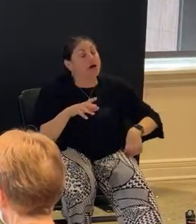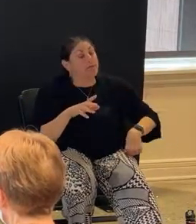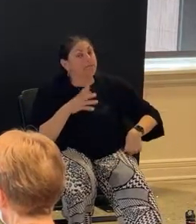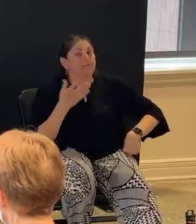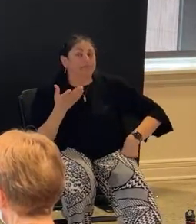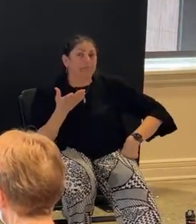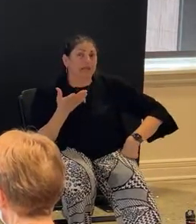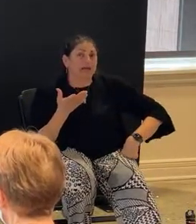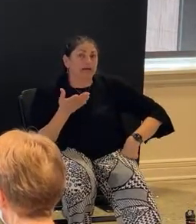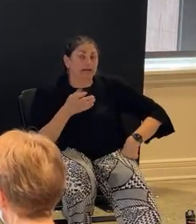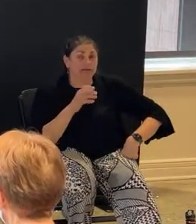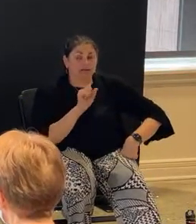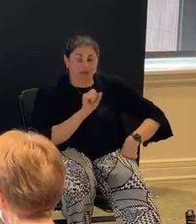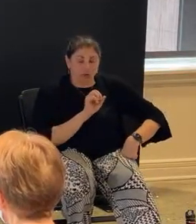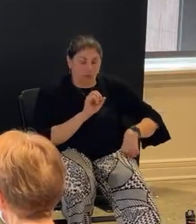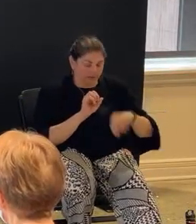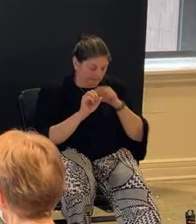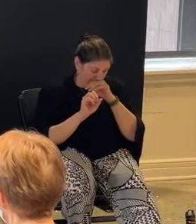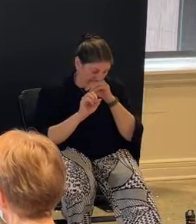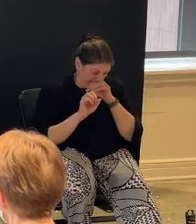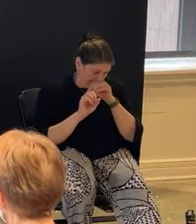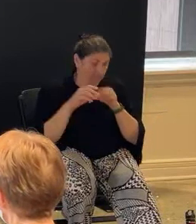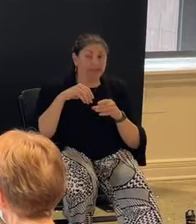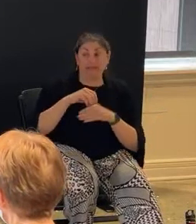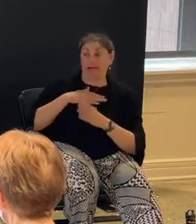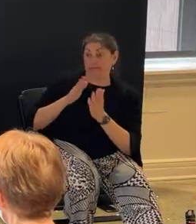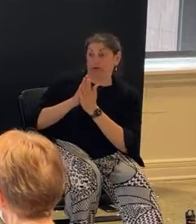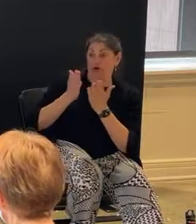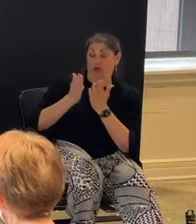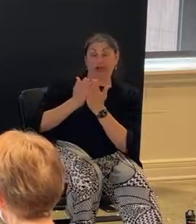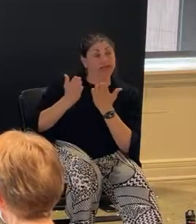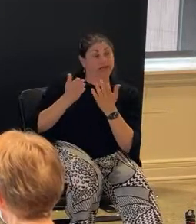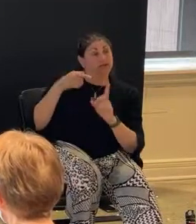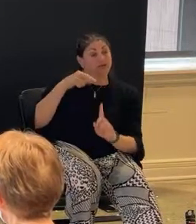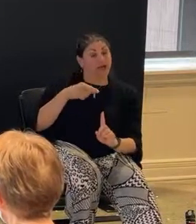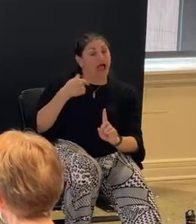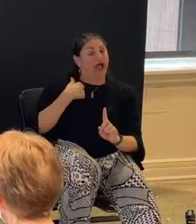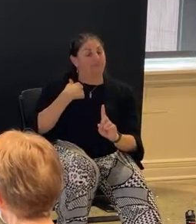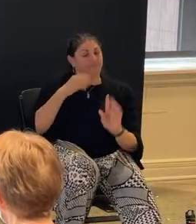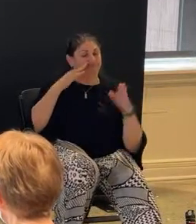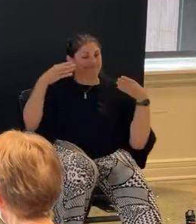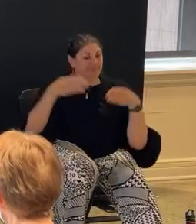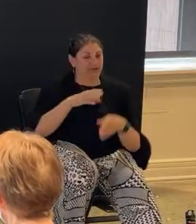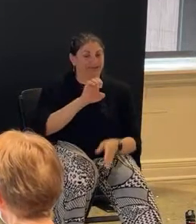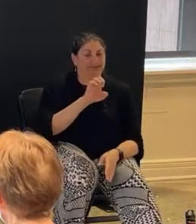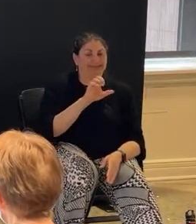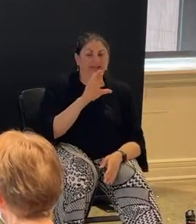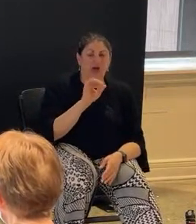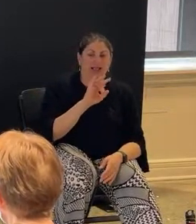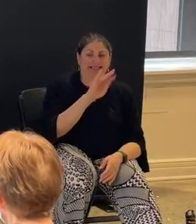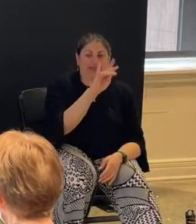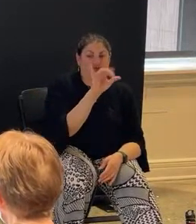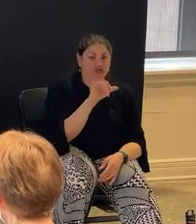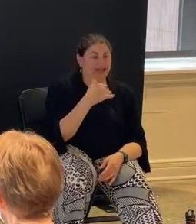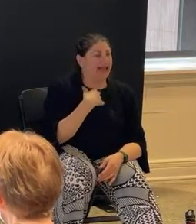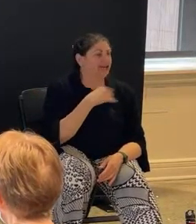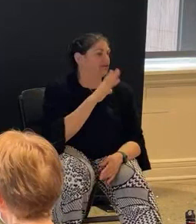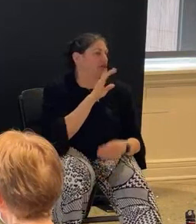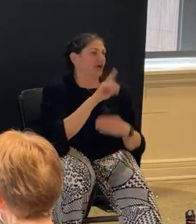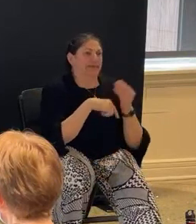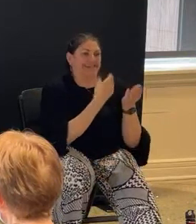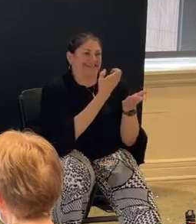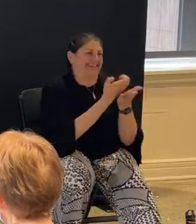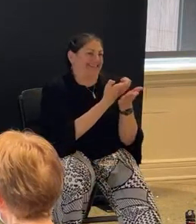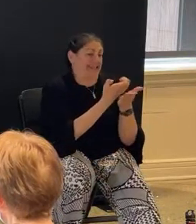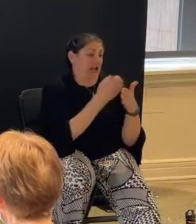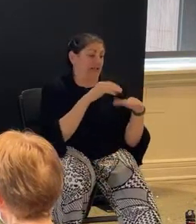it's a thing where in the book I'm mostly dealing with ecology, and I don't talk a lot about the economic effects